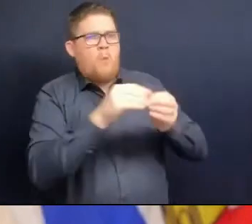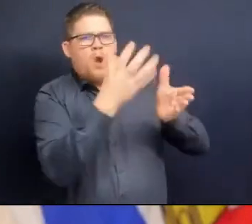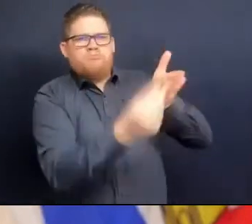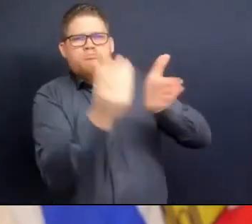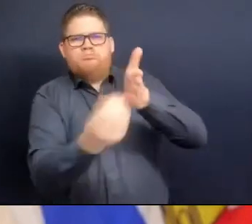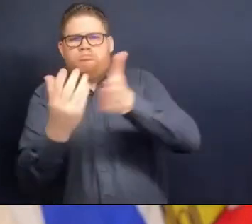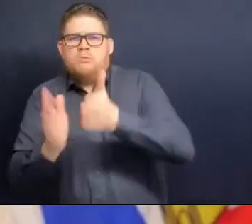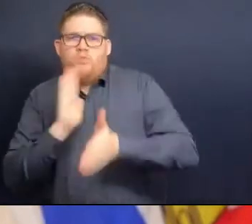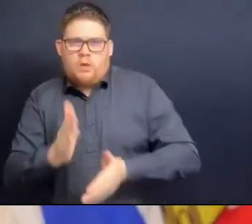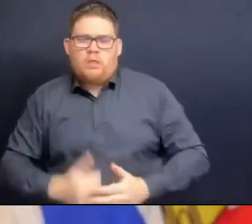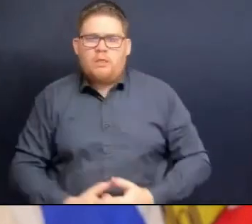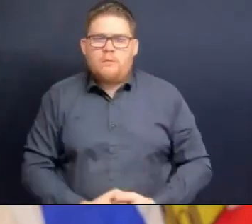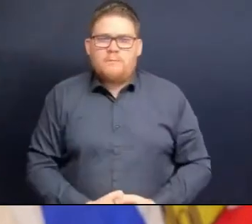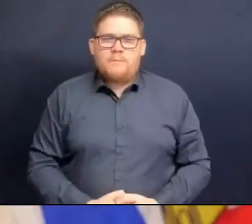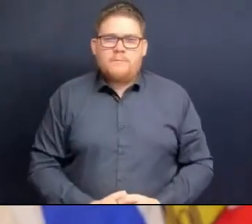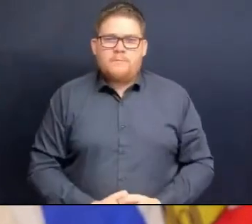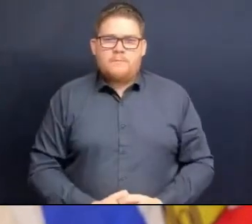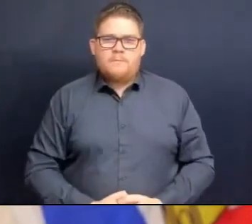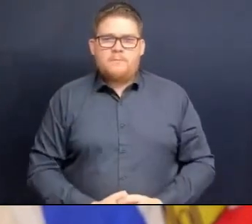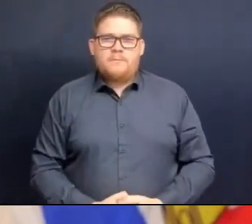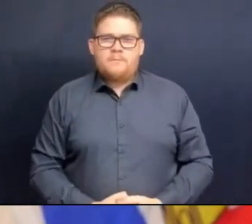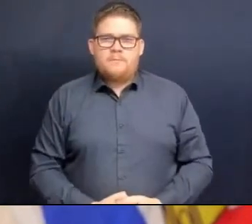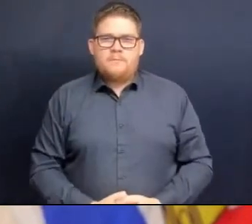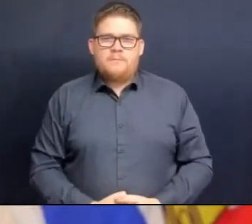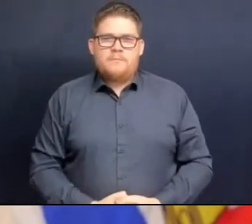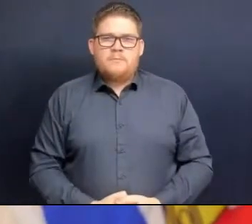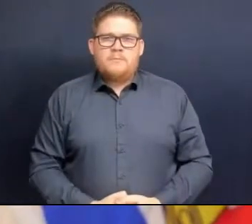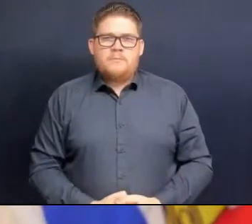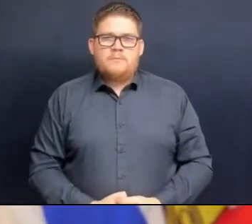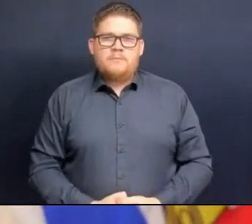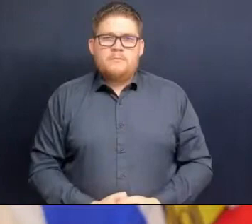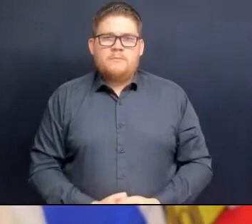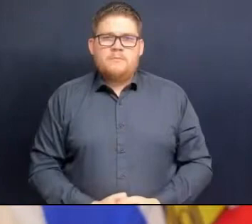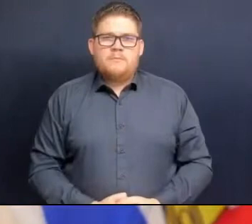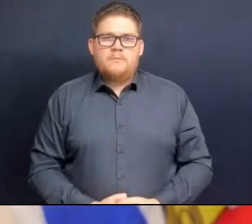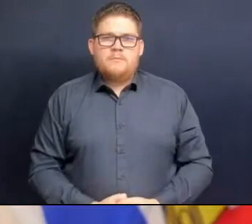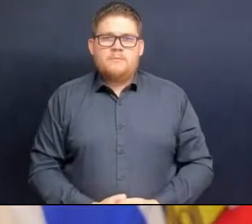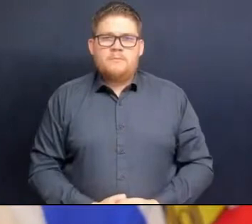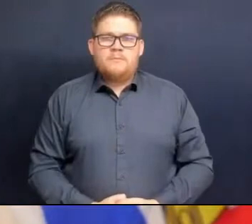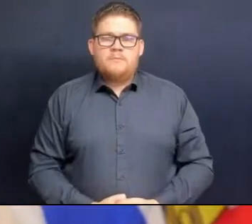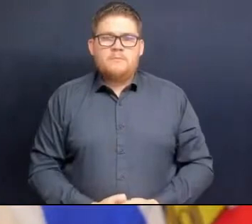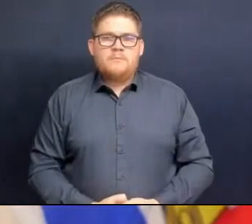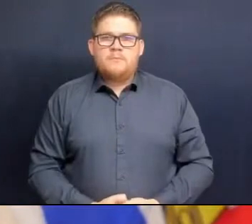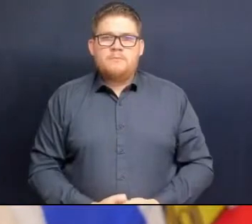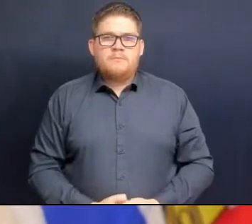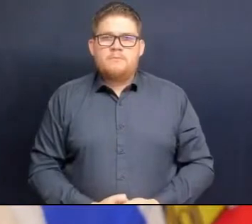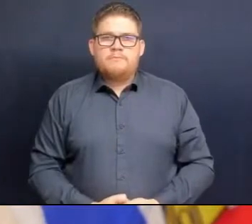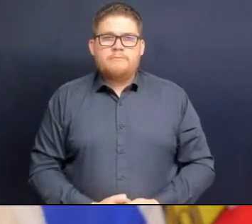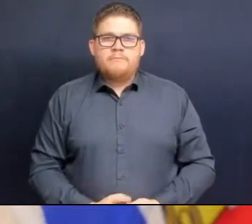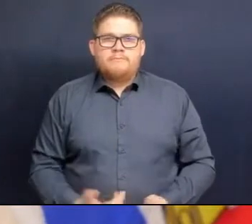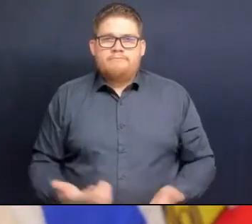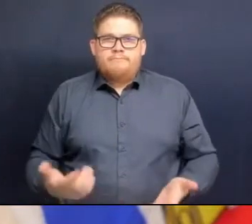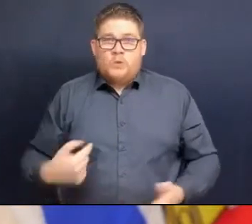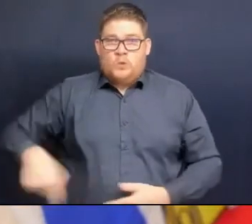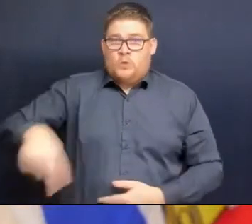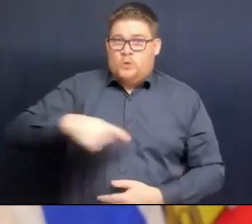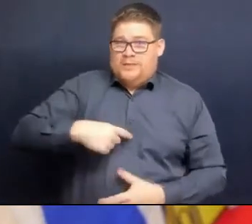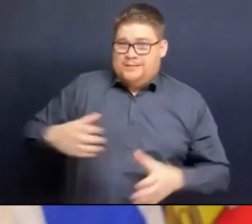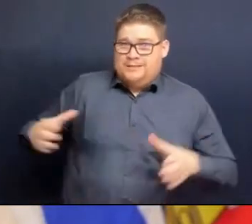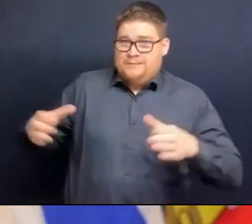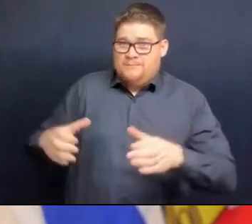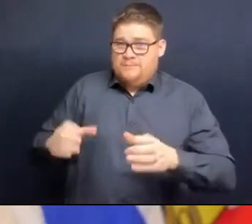than what we were seeing with Delta, for example. So we cannot say that we would be able to get through this